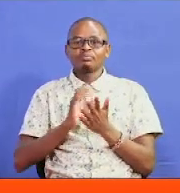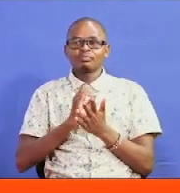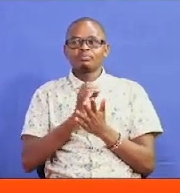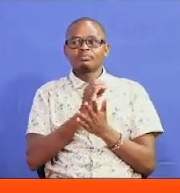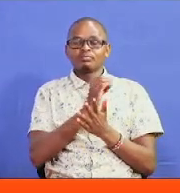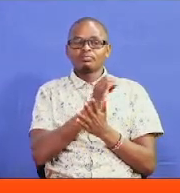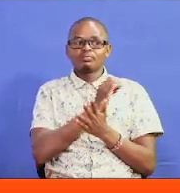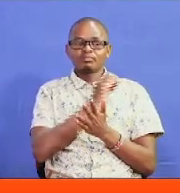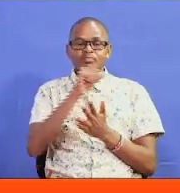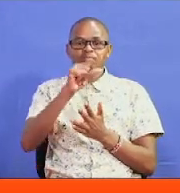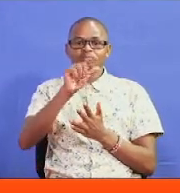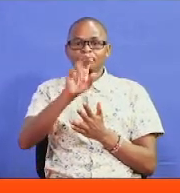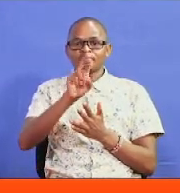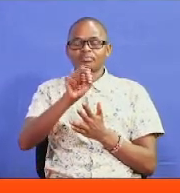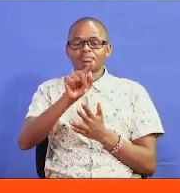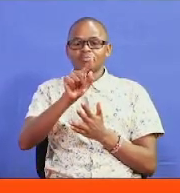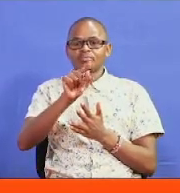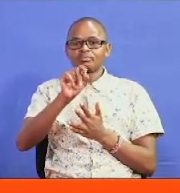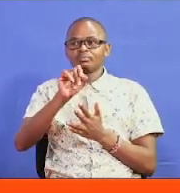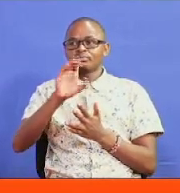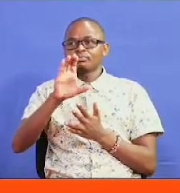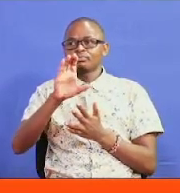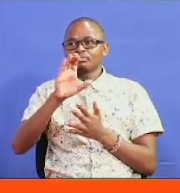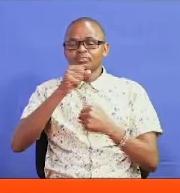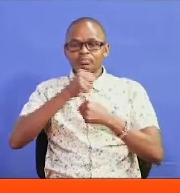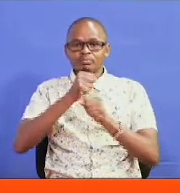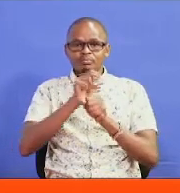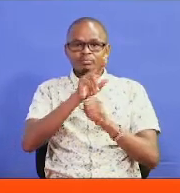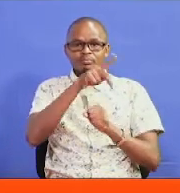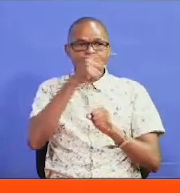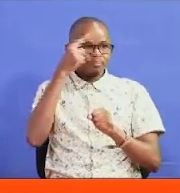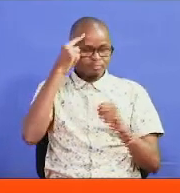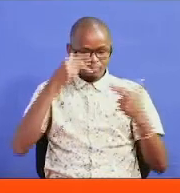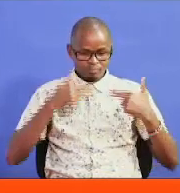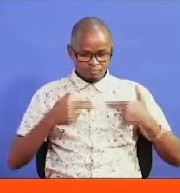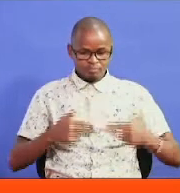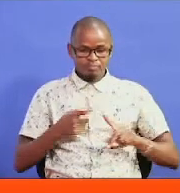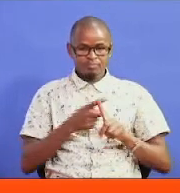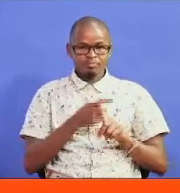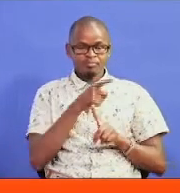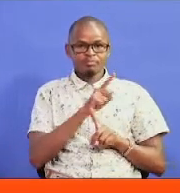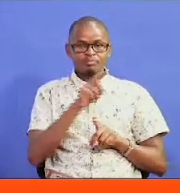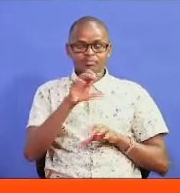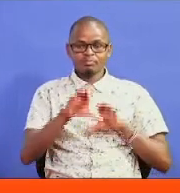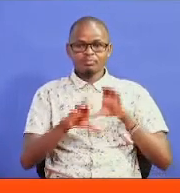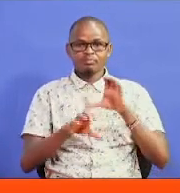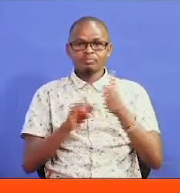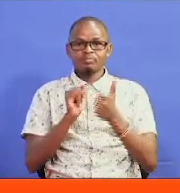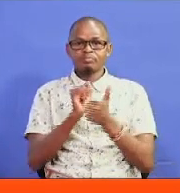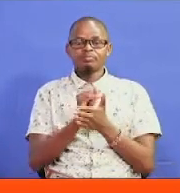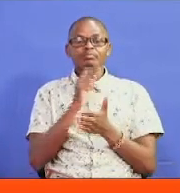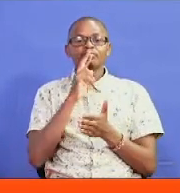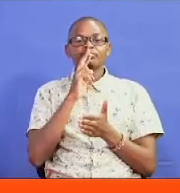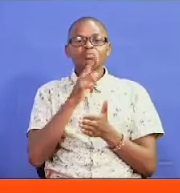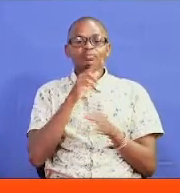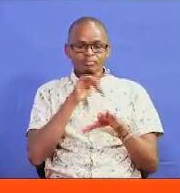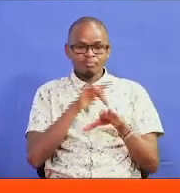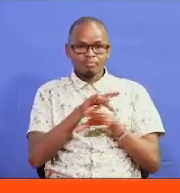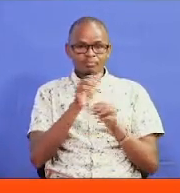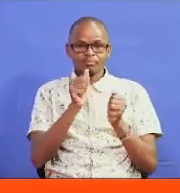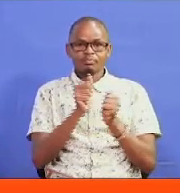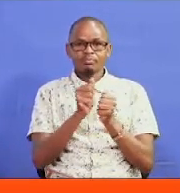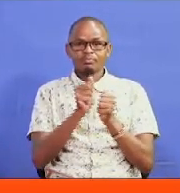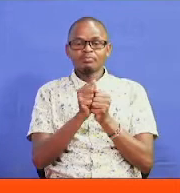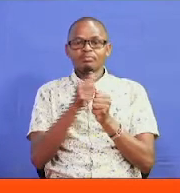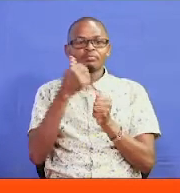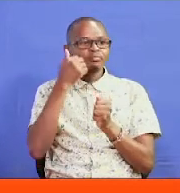genetic, the genetic makeup of the human beings are different from those of animals, that an animal could be infected with a